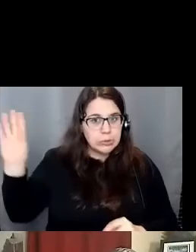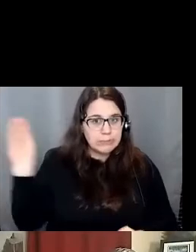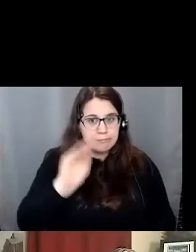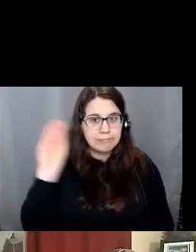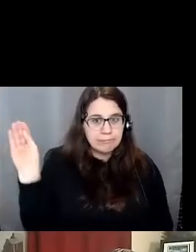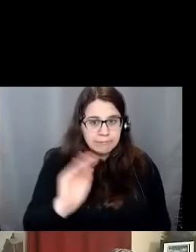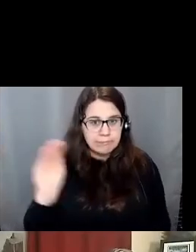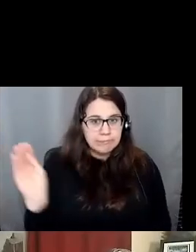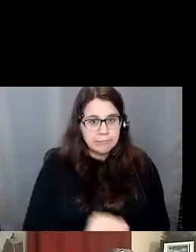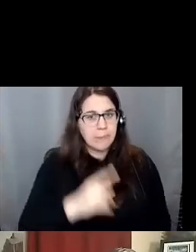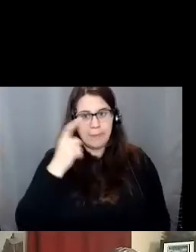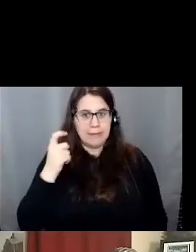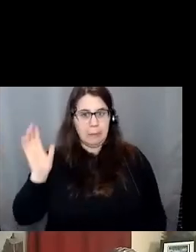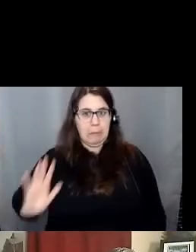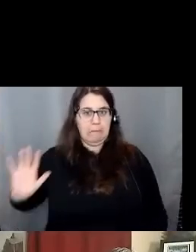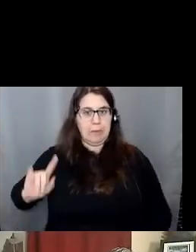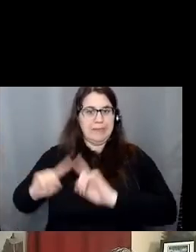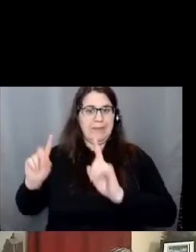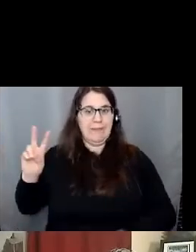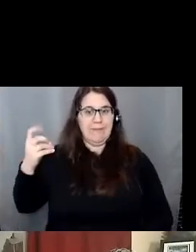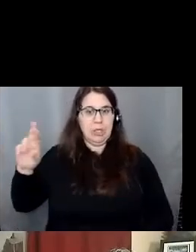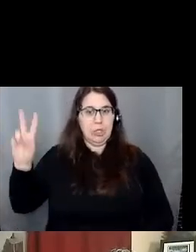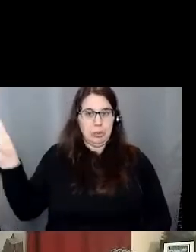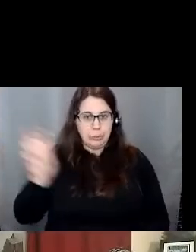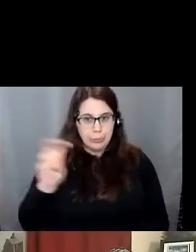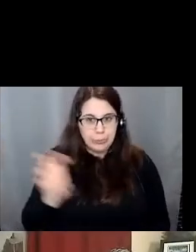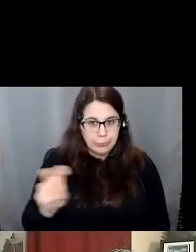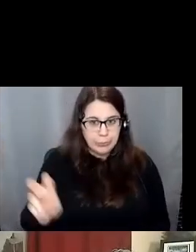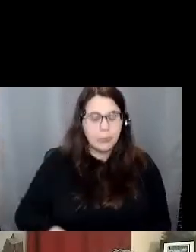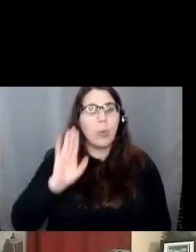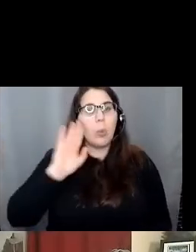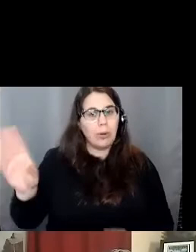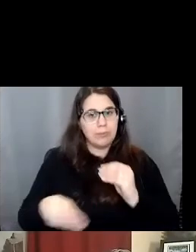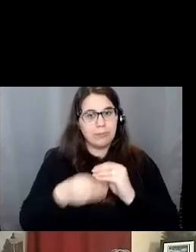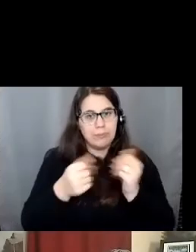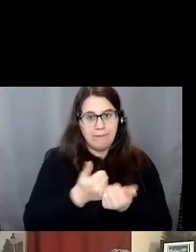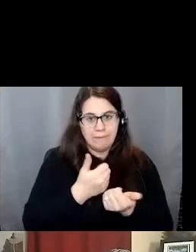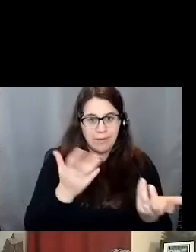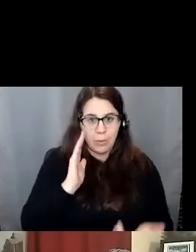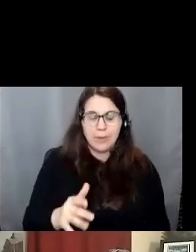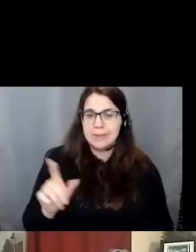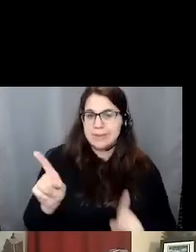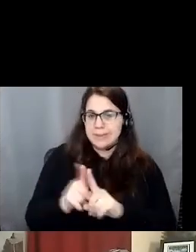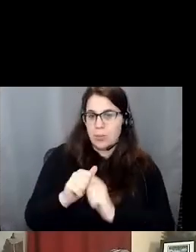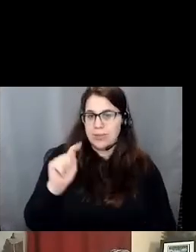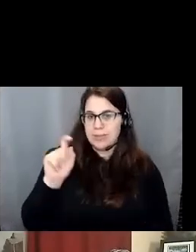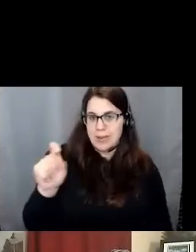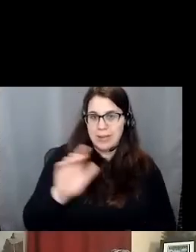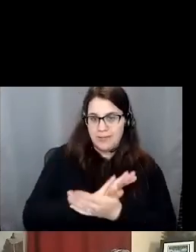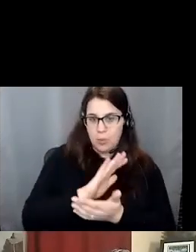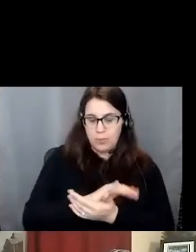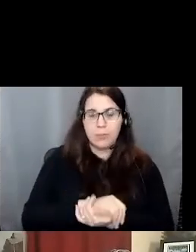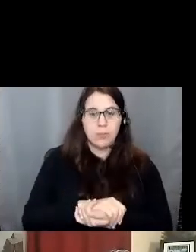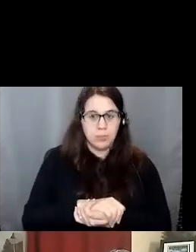prior program vendor loaded onto the system, but they will be there. Tax forms similarly. There's 2 potential tax forms